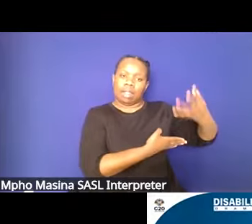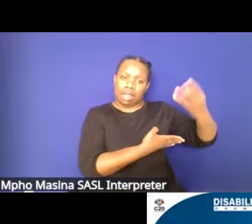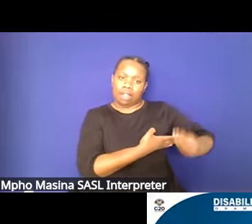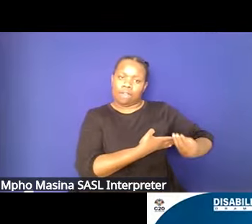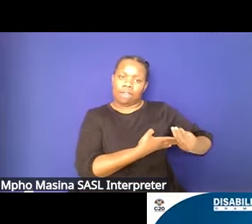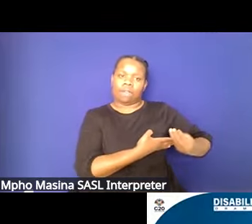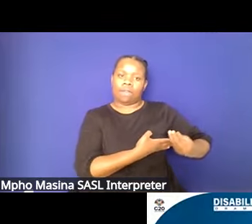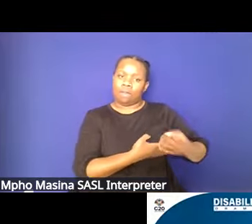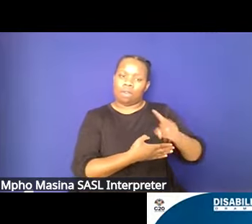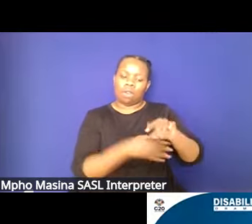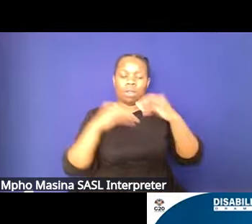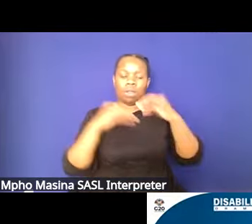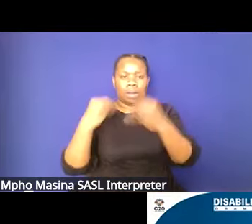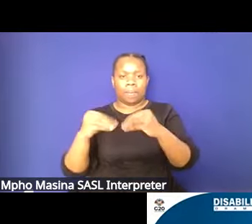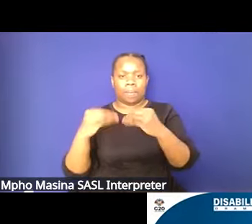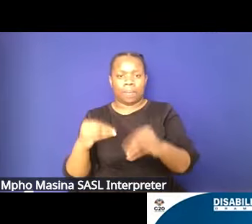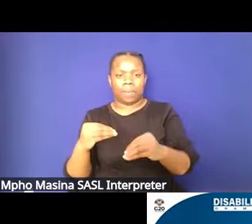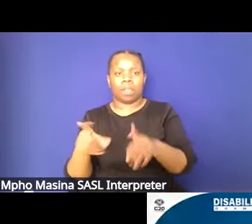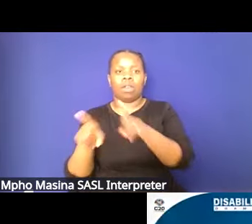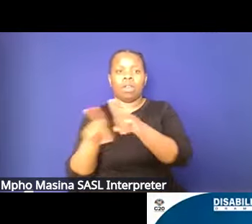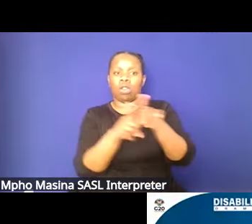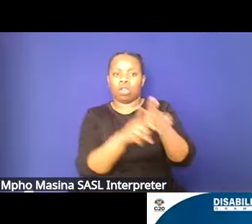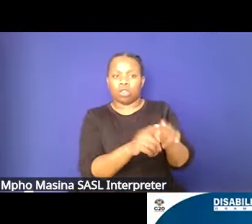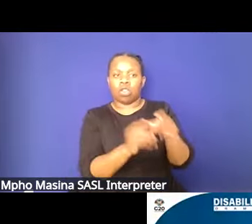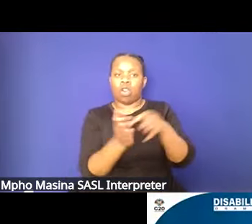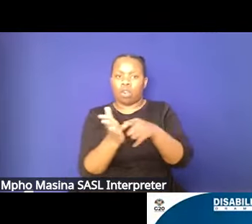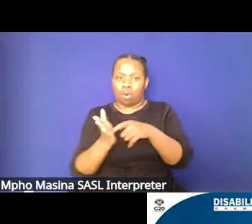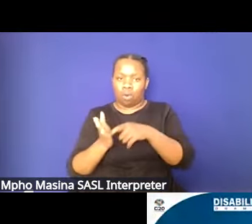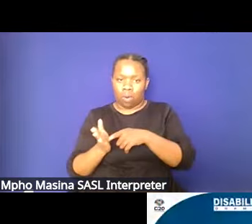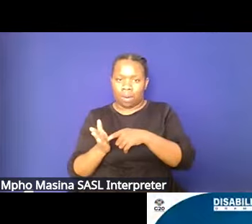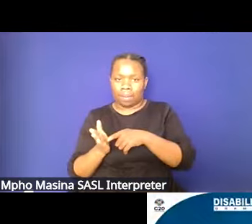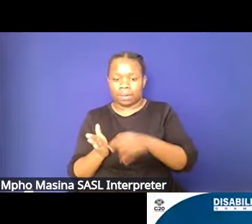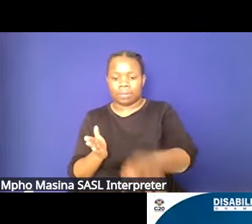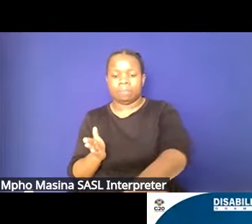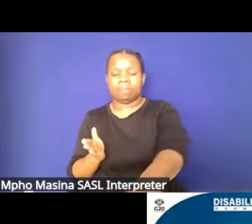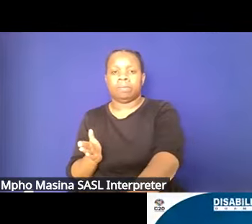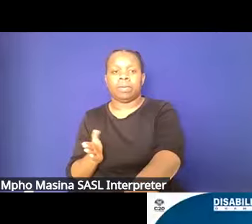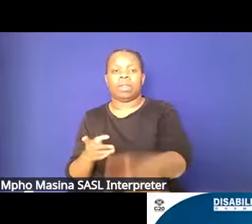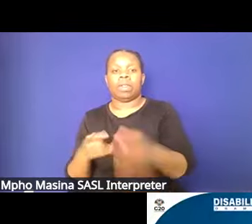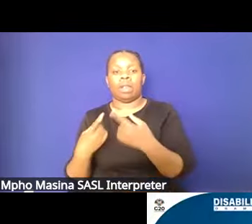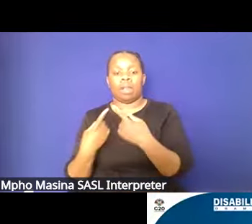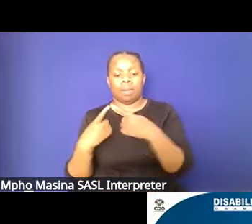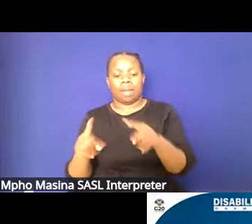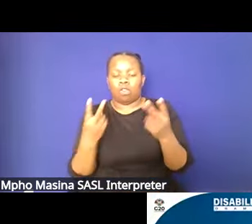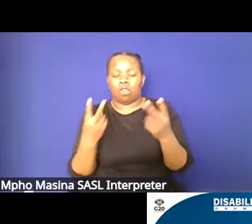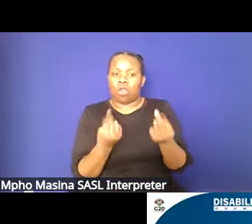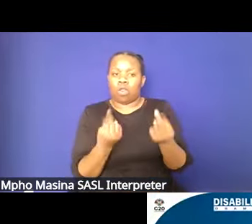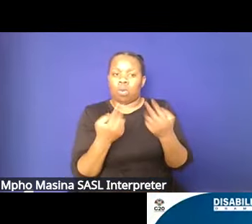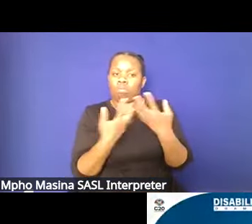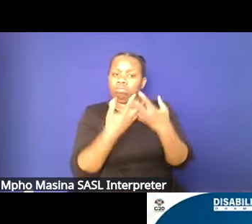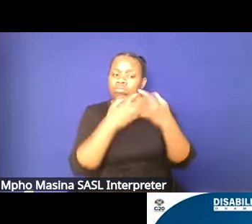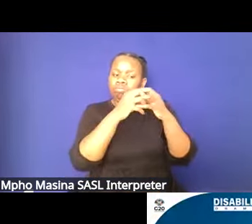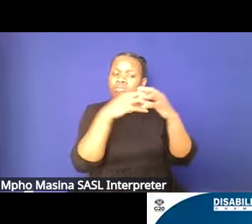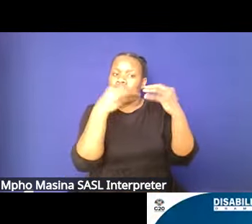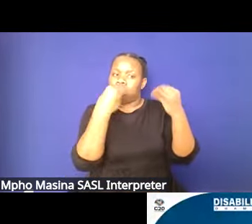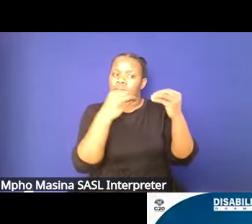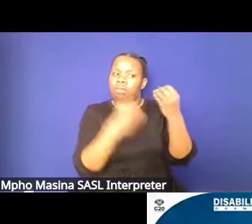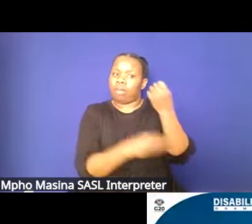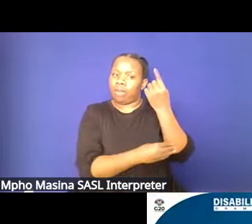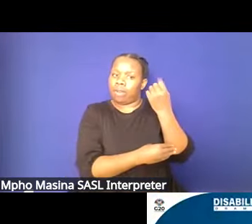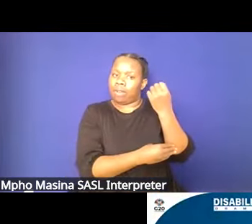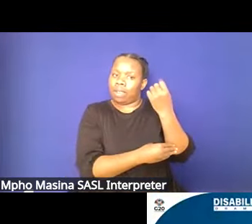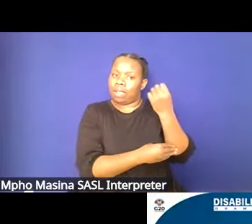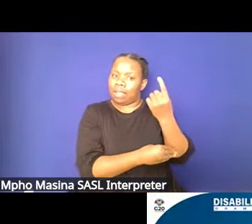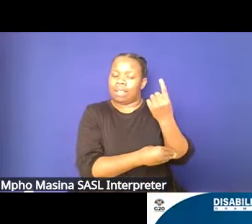entities is also a requirement. But however, for newly established entities, we understand that there won't